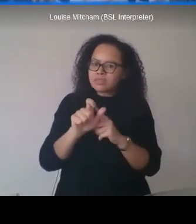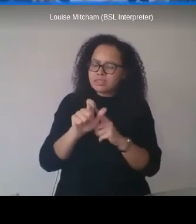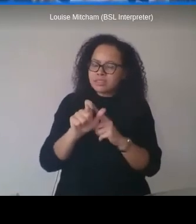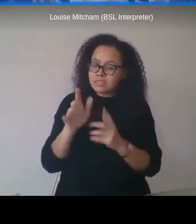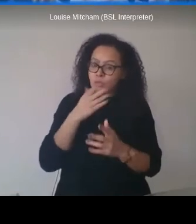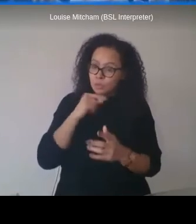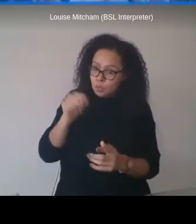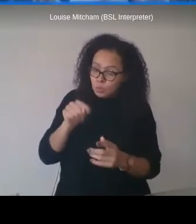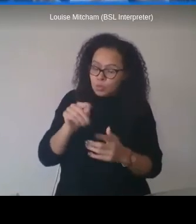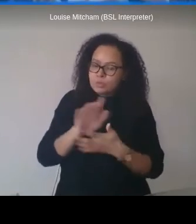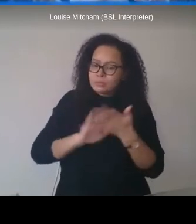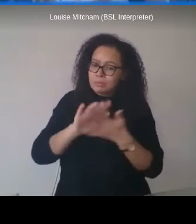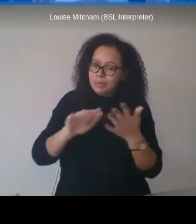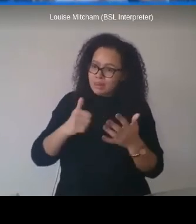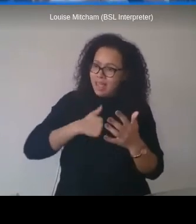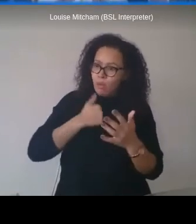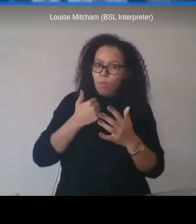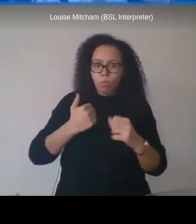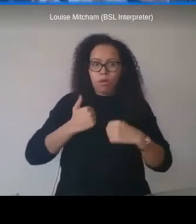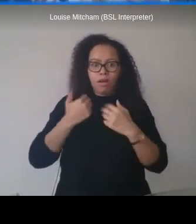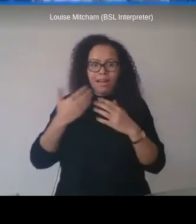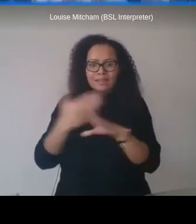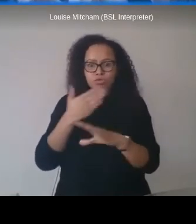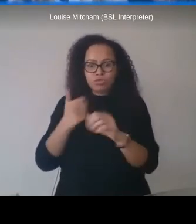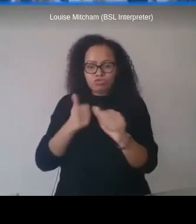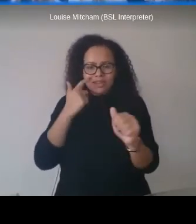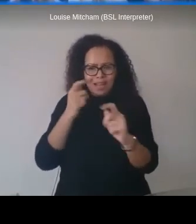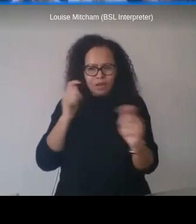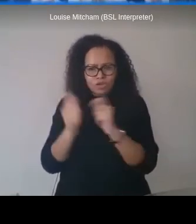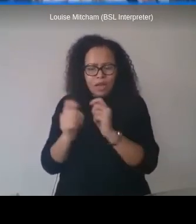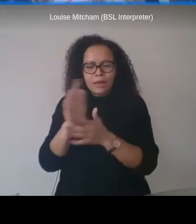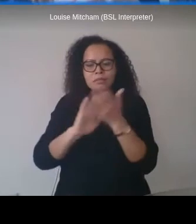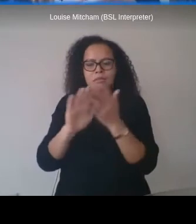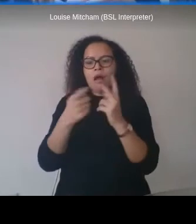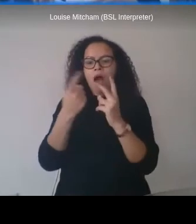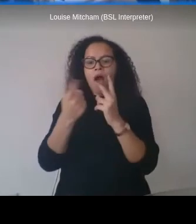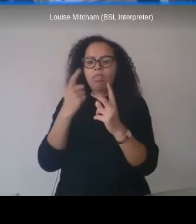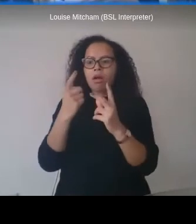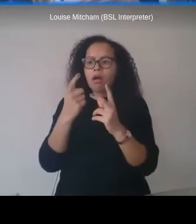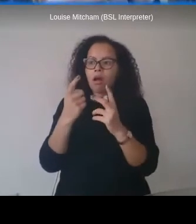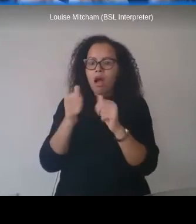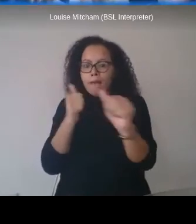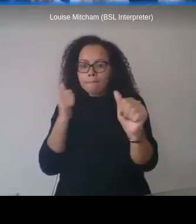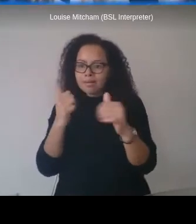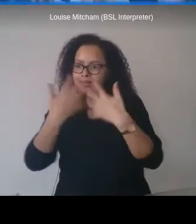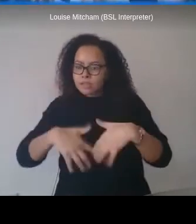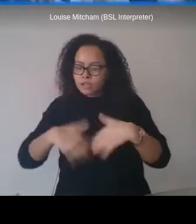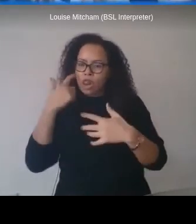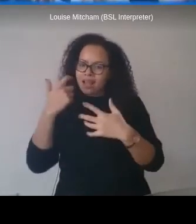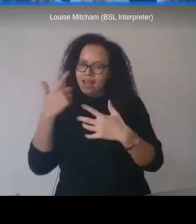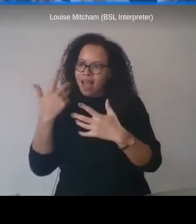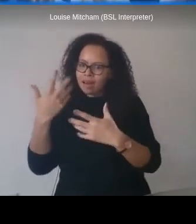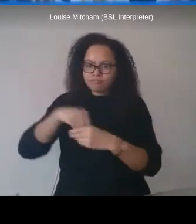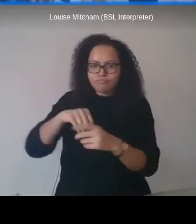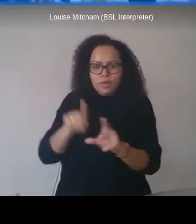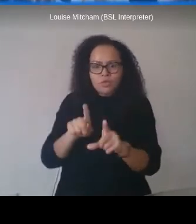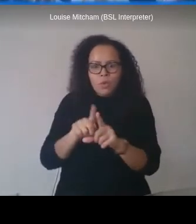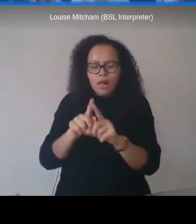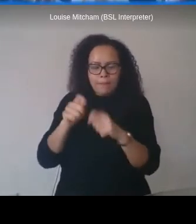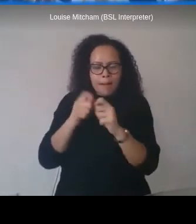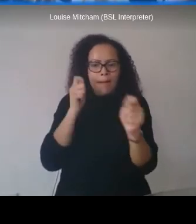change this industry and open up doors and opportunities for other technology companies in a way that we've never seen before. It's a